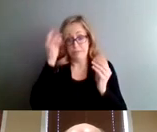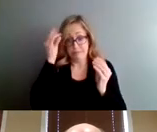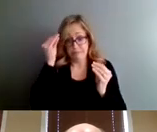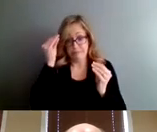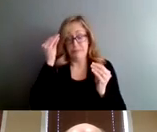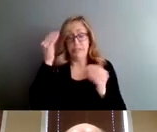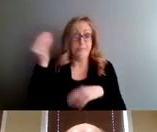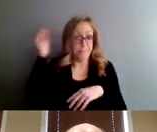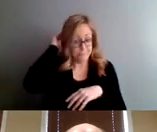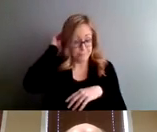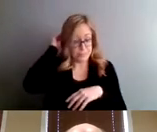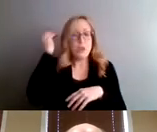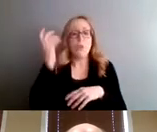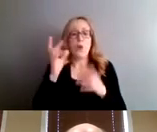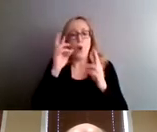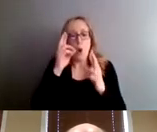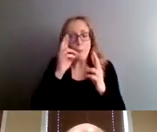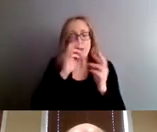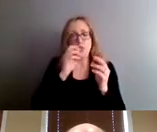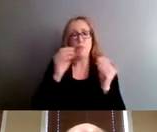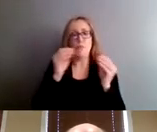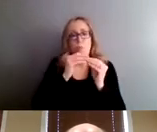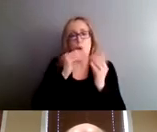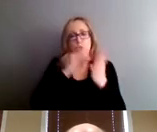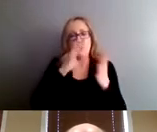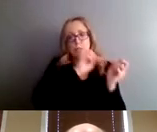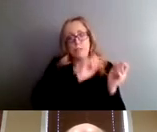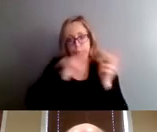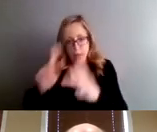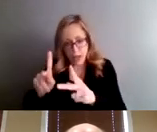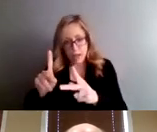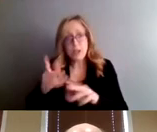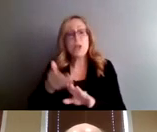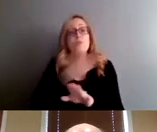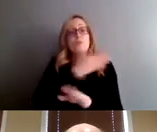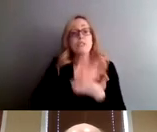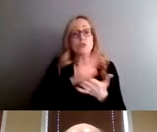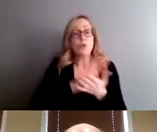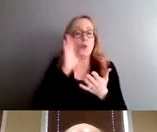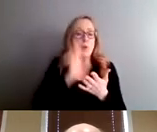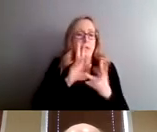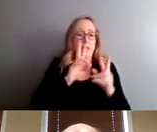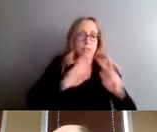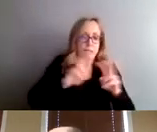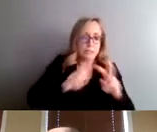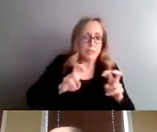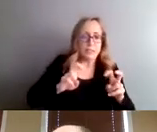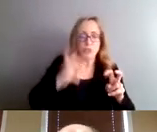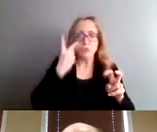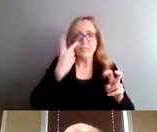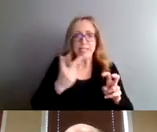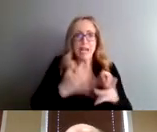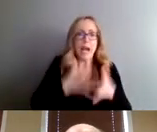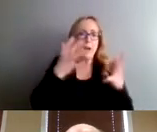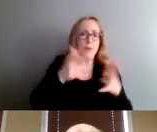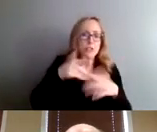expanding in-person learning, and preschool. We'll be assessing that after we see the space constraints and are able to get back